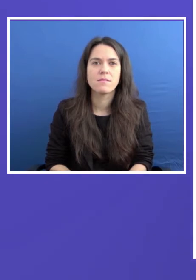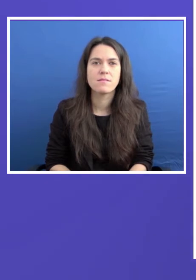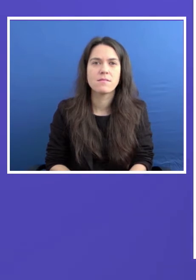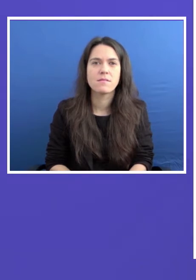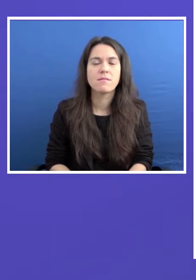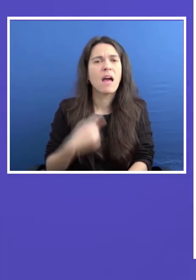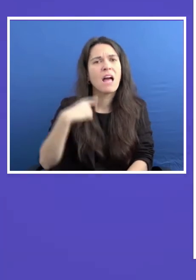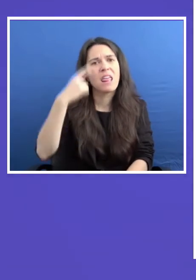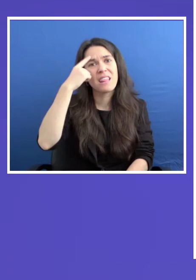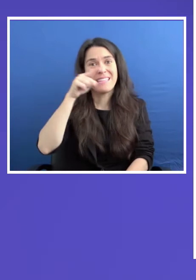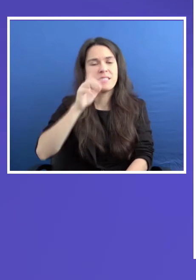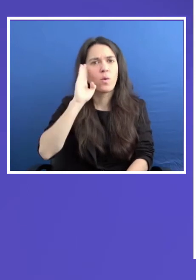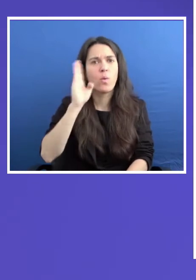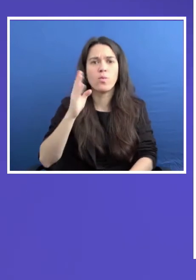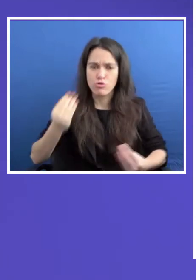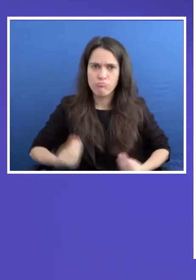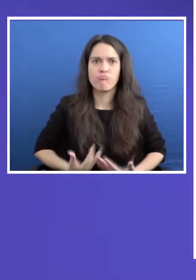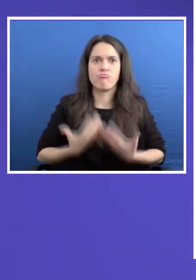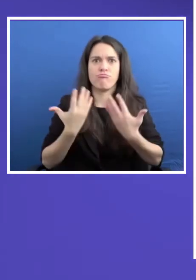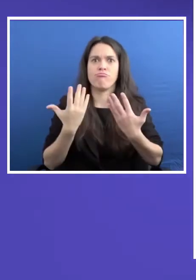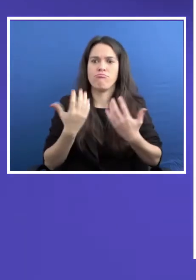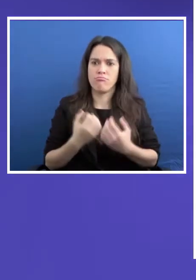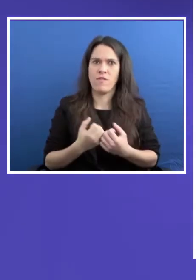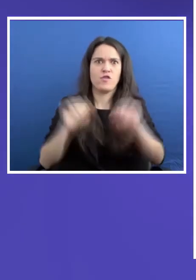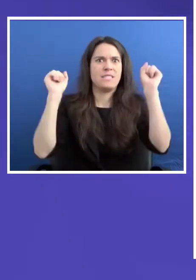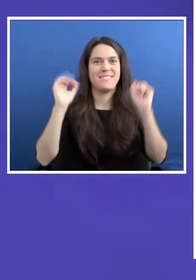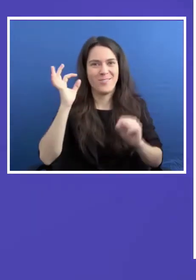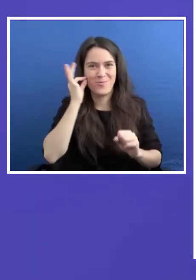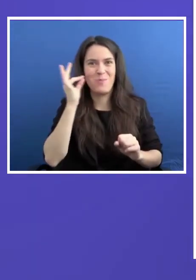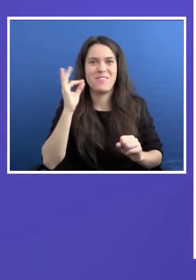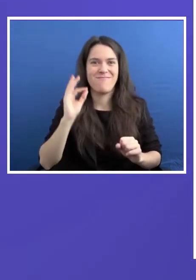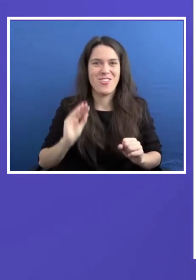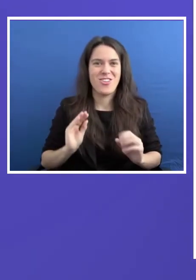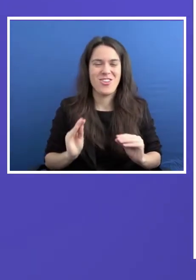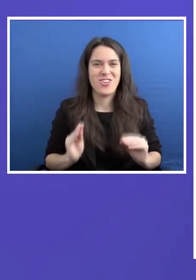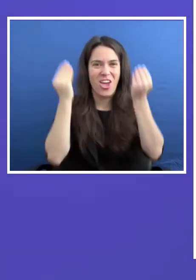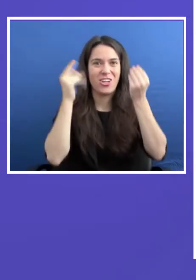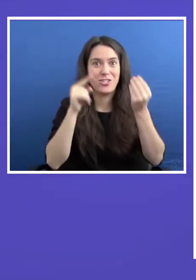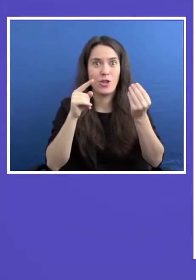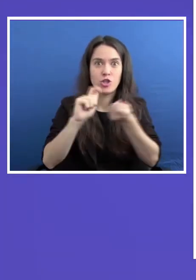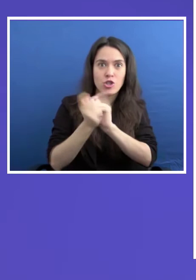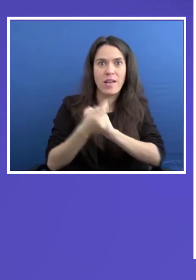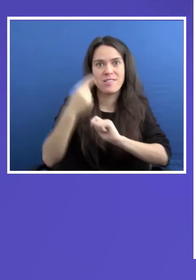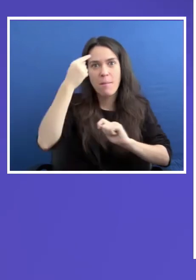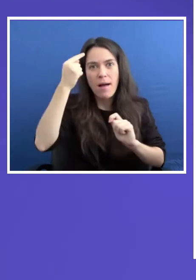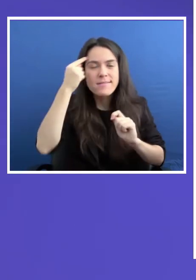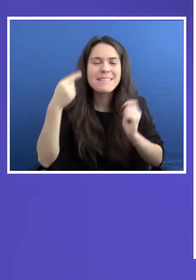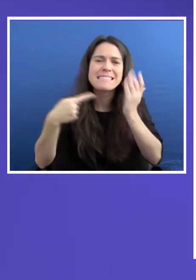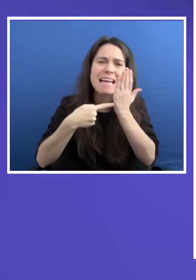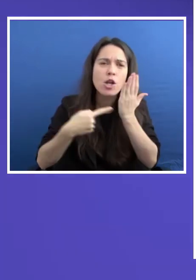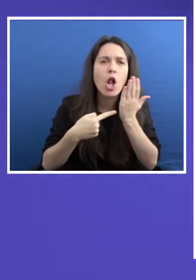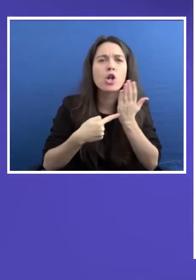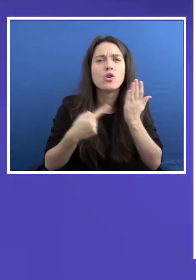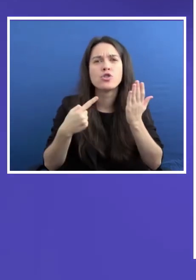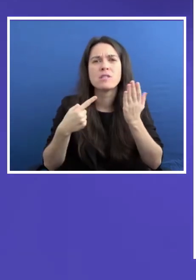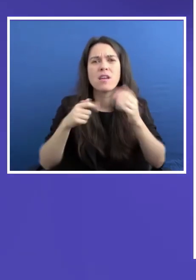women. So we should change the mindset, and so the technology, the audiovisual production, not to